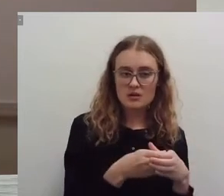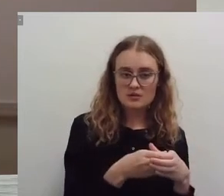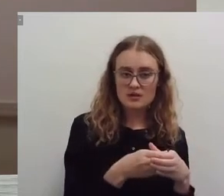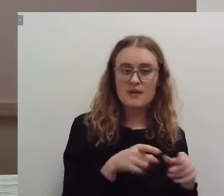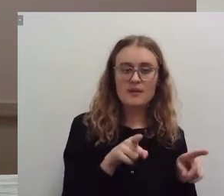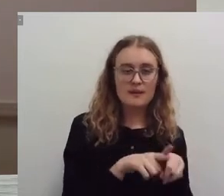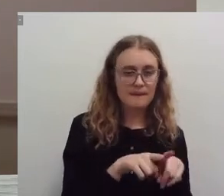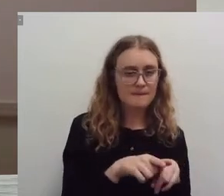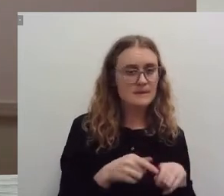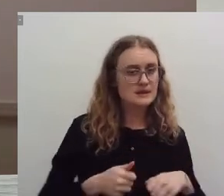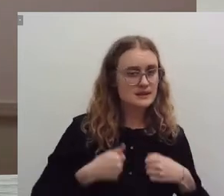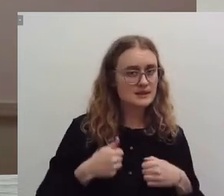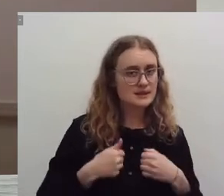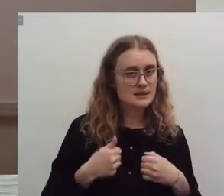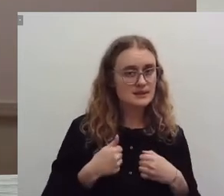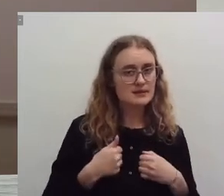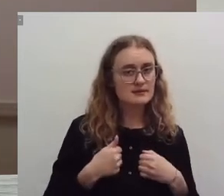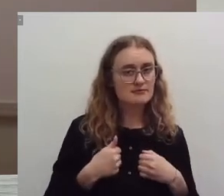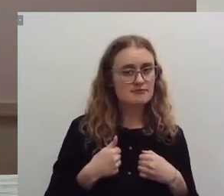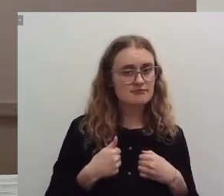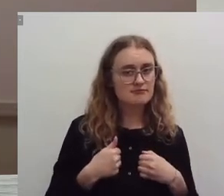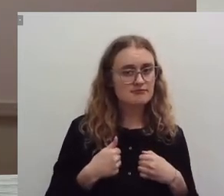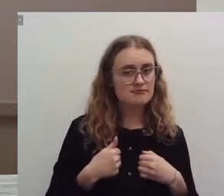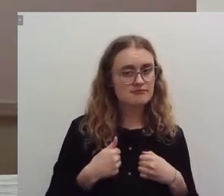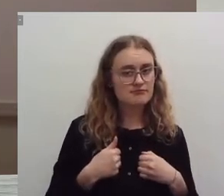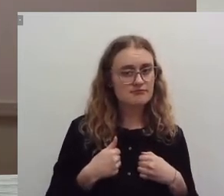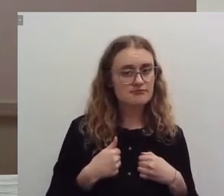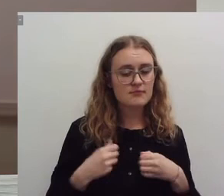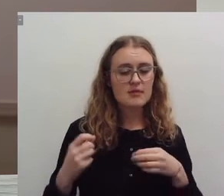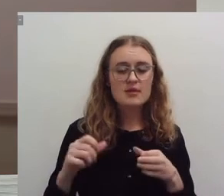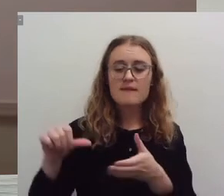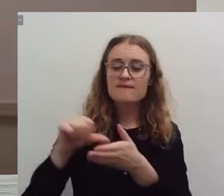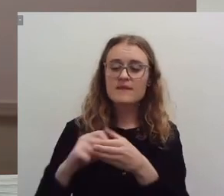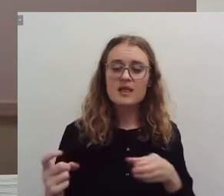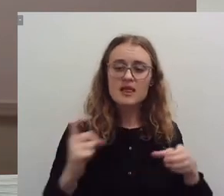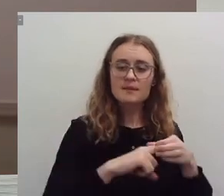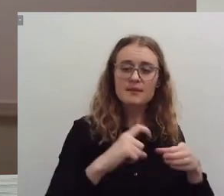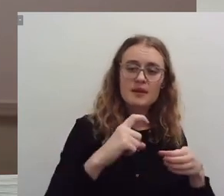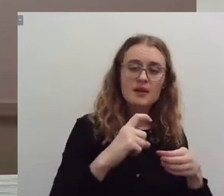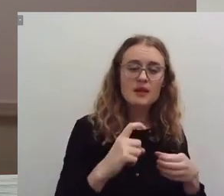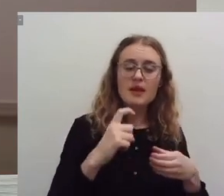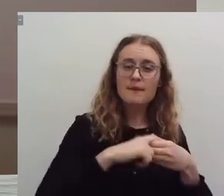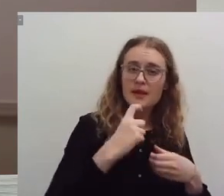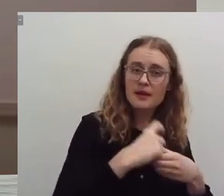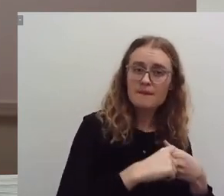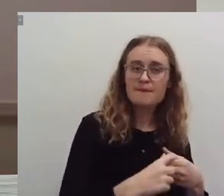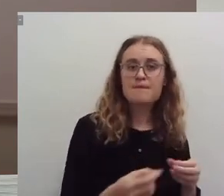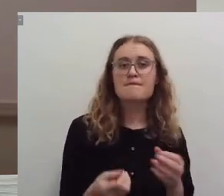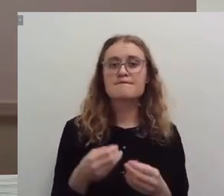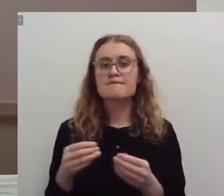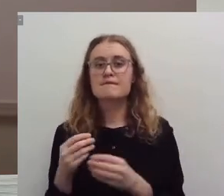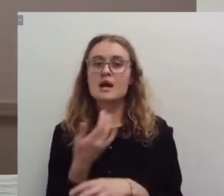services around the same table and supports the mutual discussion. So I